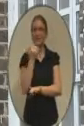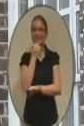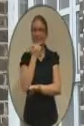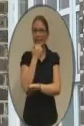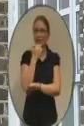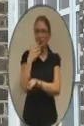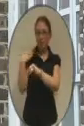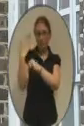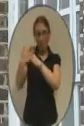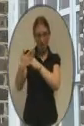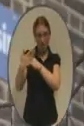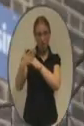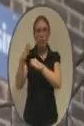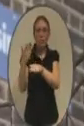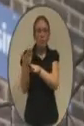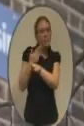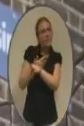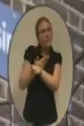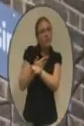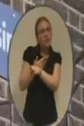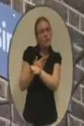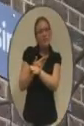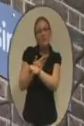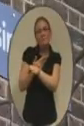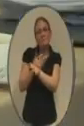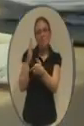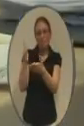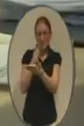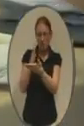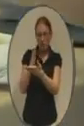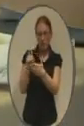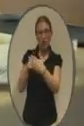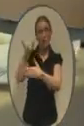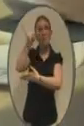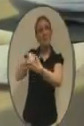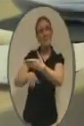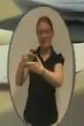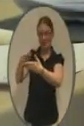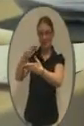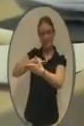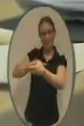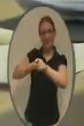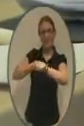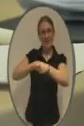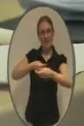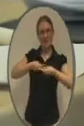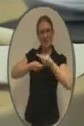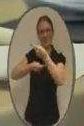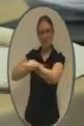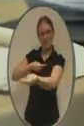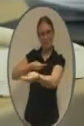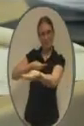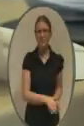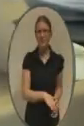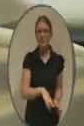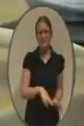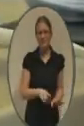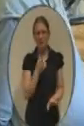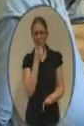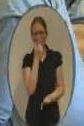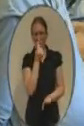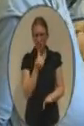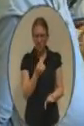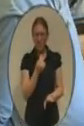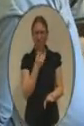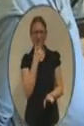all keys for the property to your local housing office on or before the last day of your tenancy. You should ask for a receipt